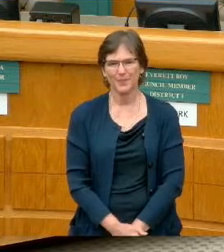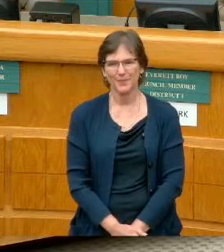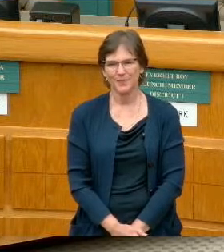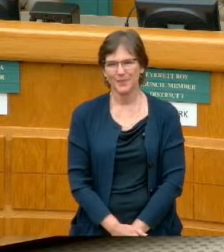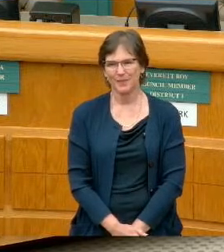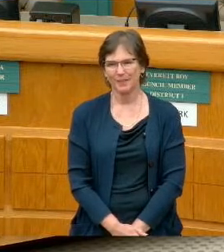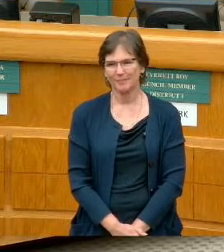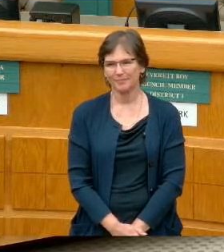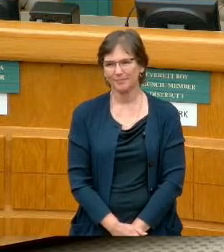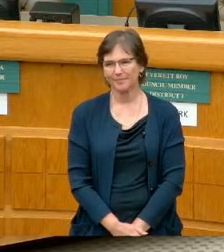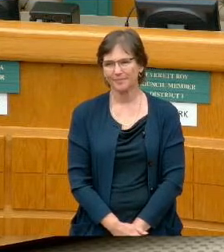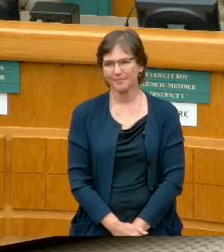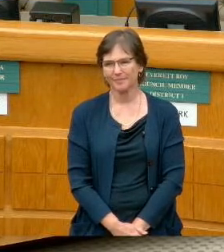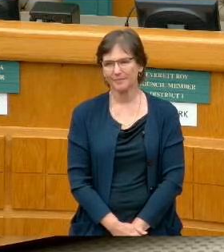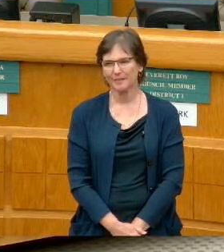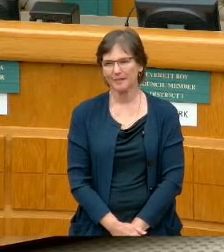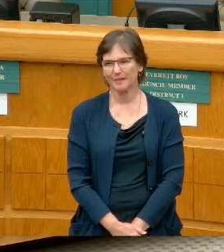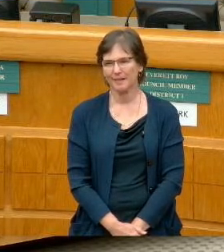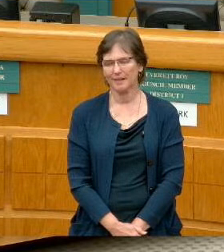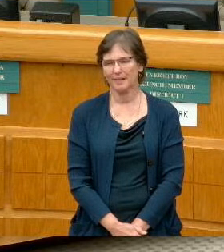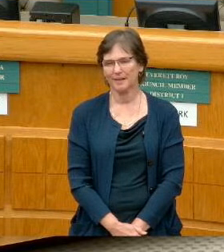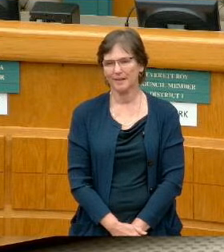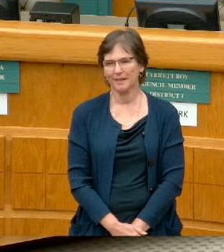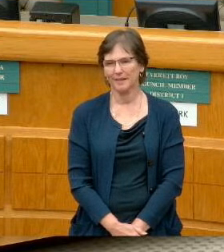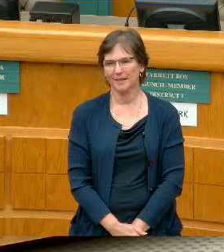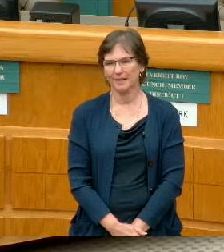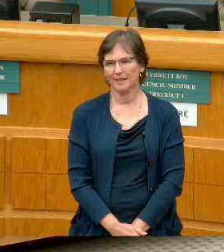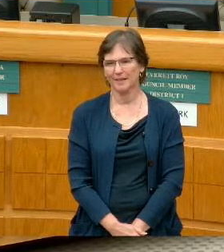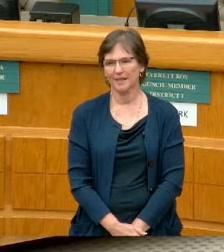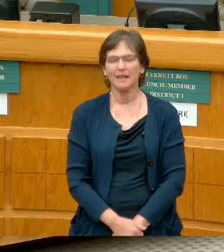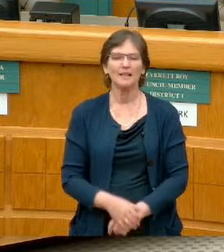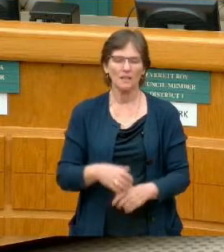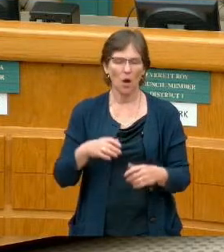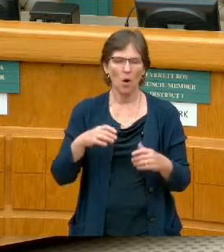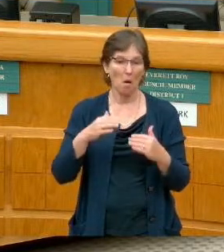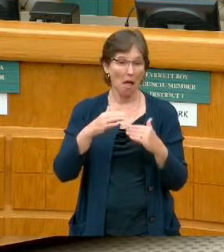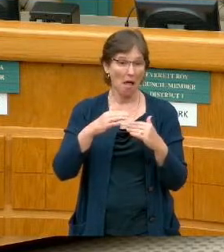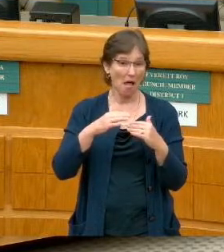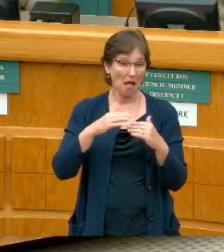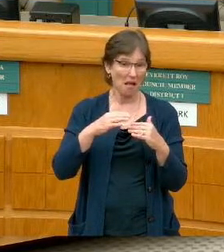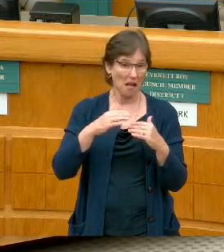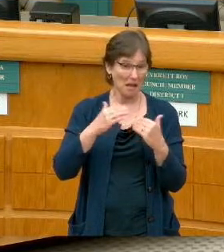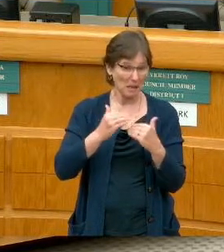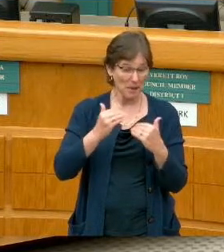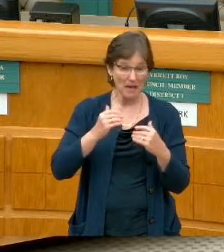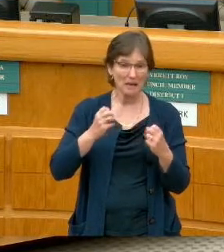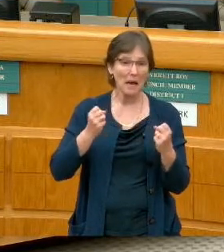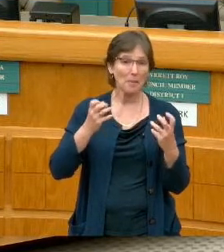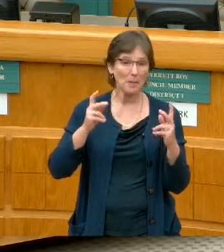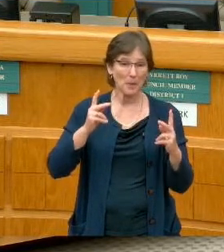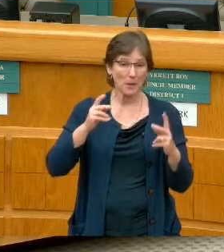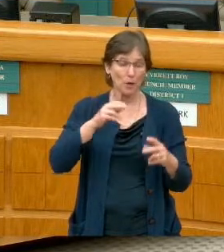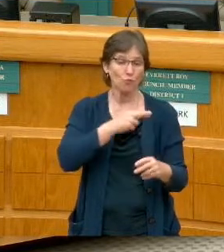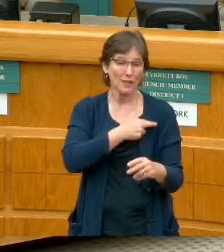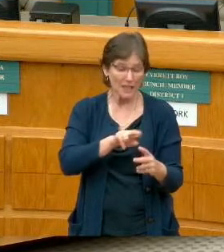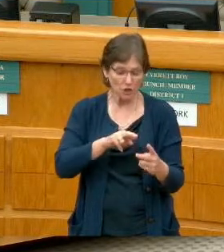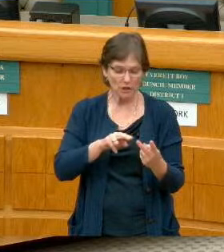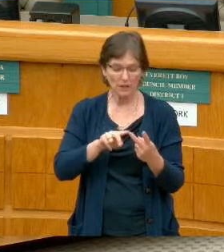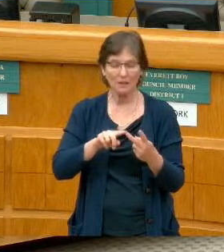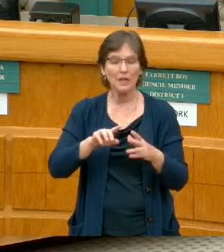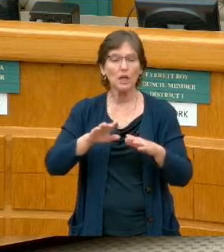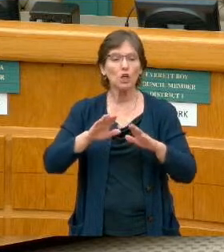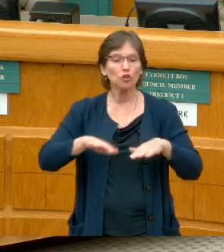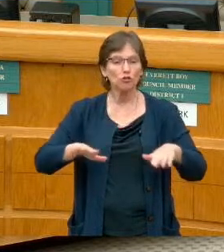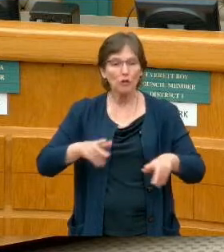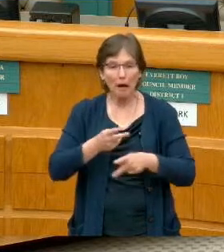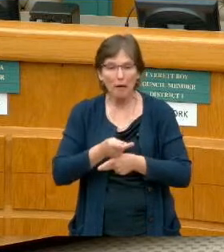So then no occupancy in religious services, local government operations, child care services, youth camps,